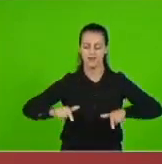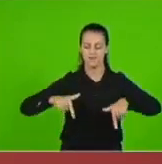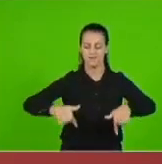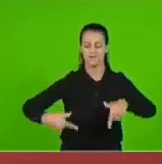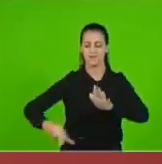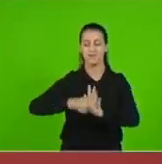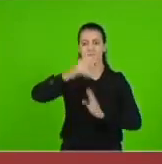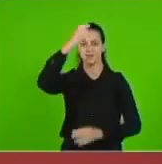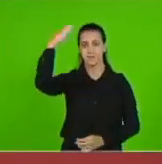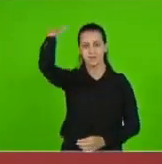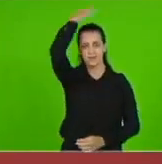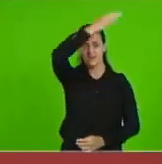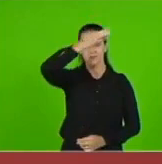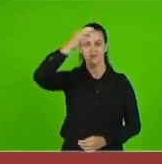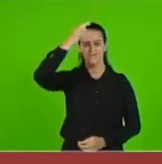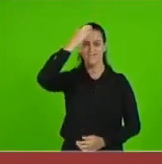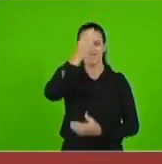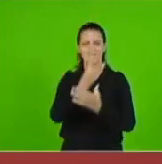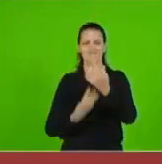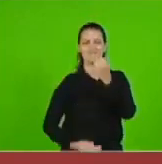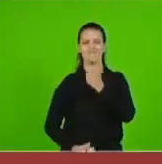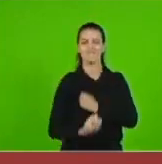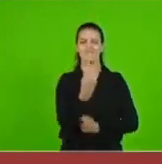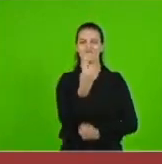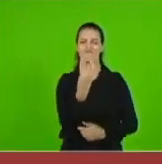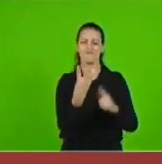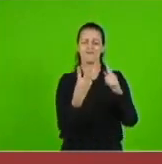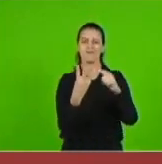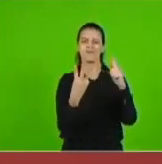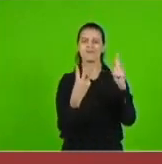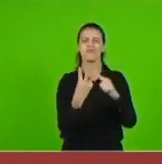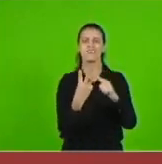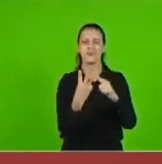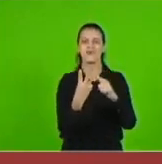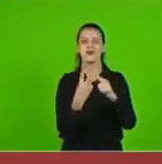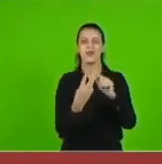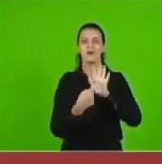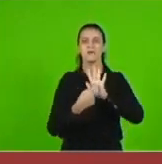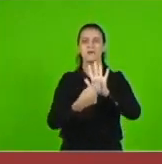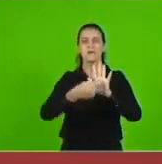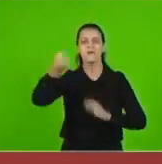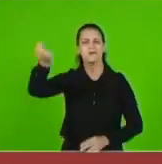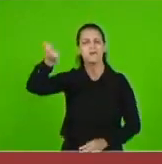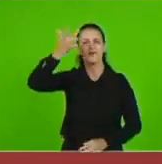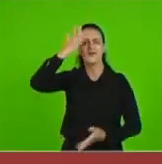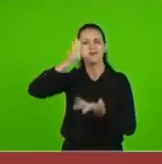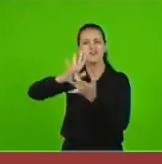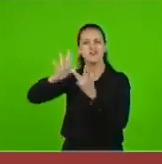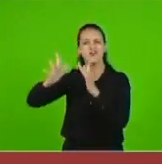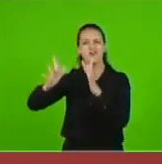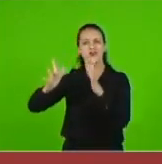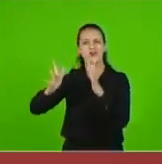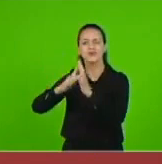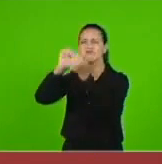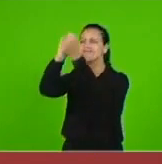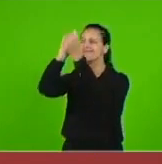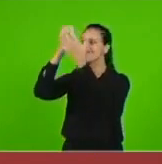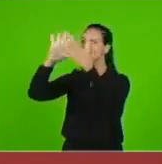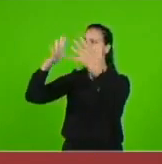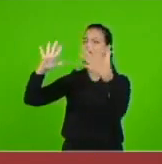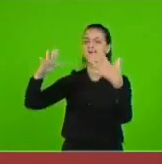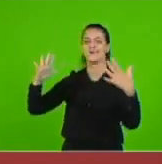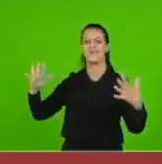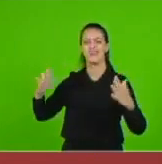of the Holy Spirit as a third person of the Trinity in the revelation of the Lord Jesus glorified to